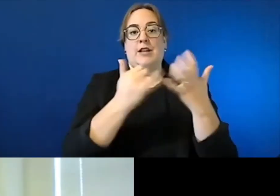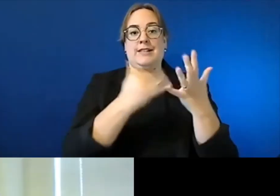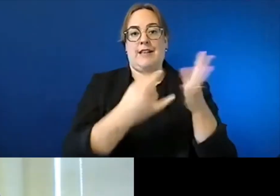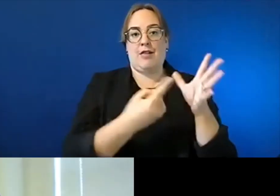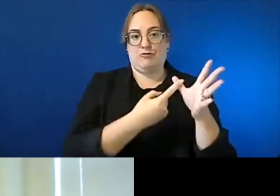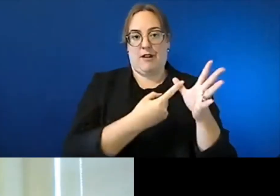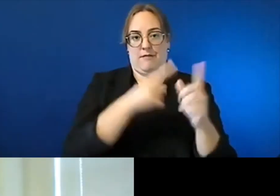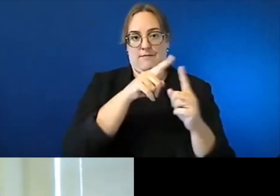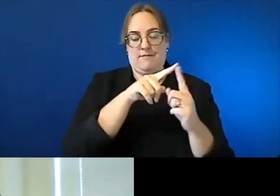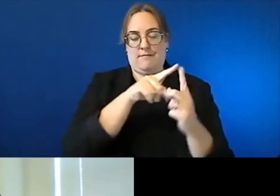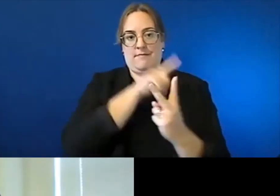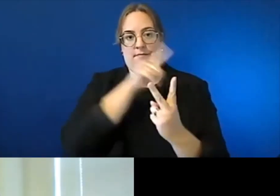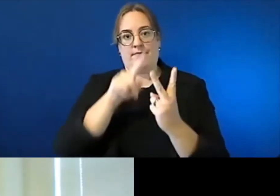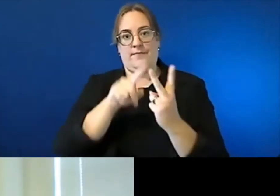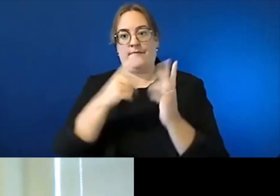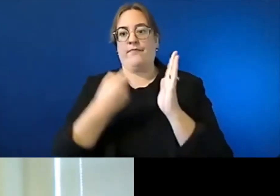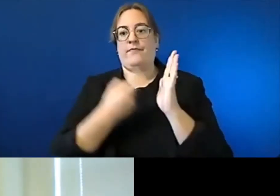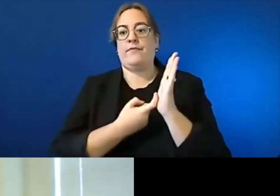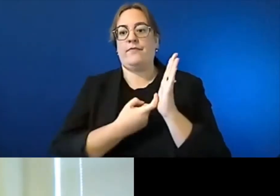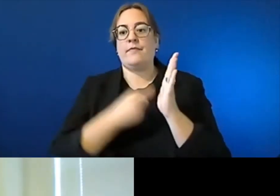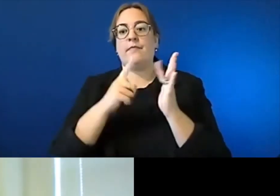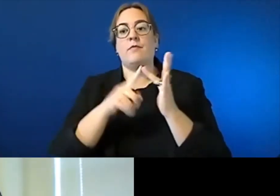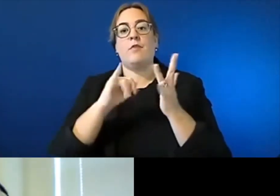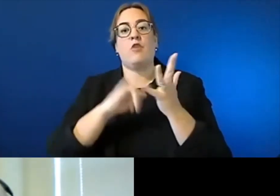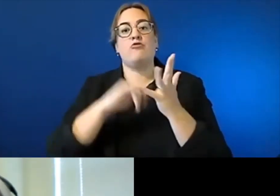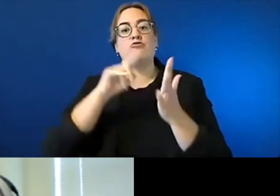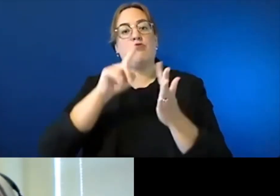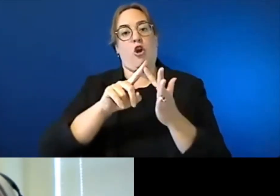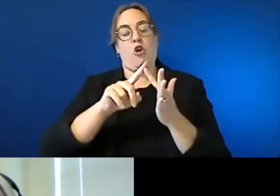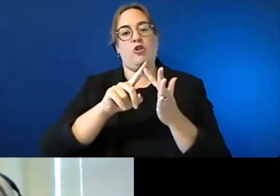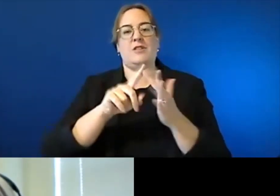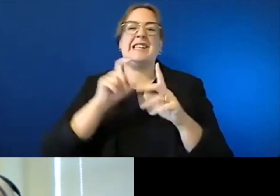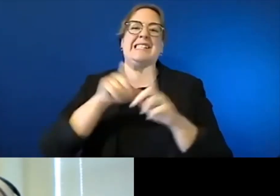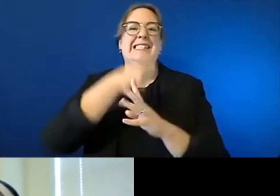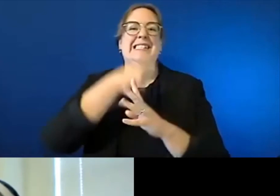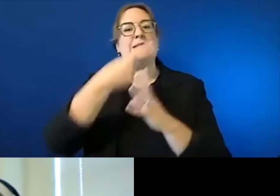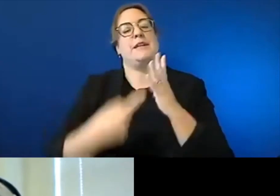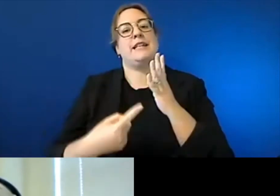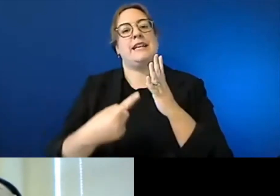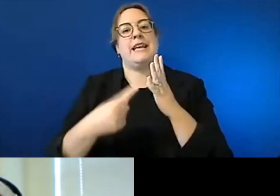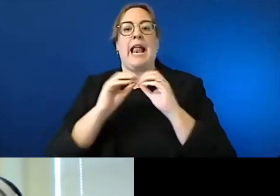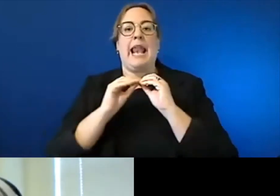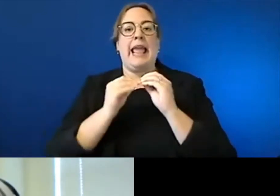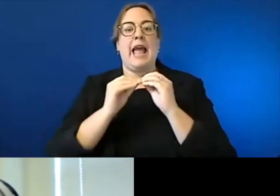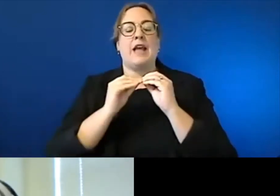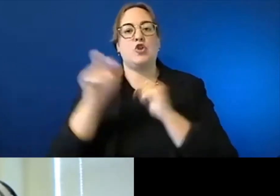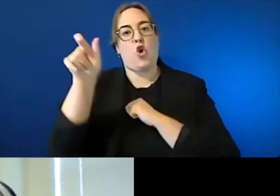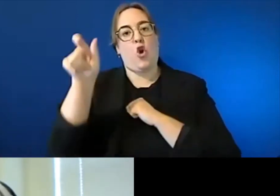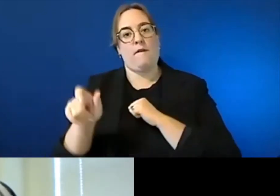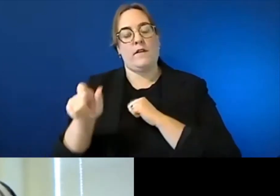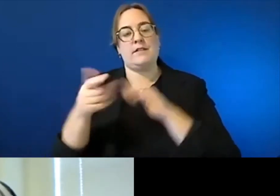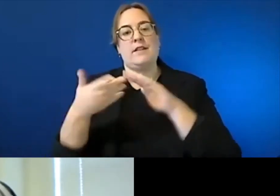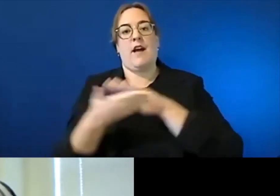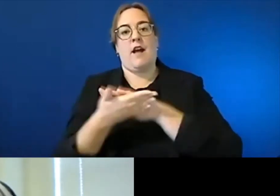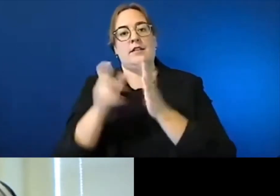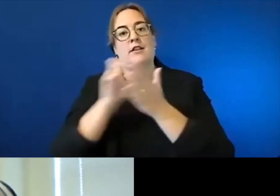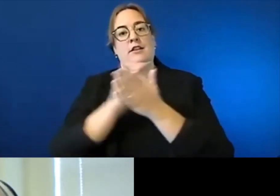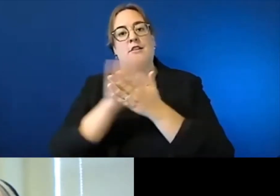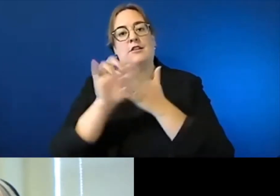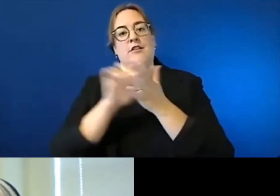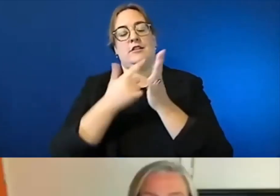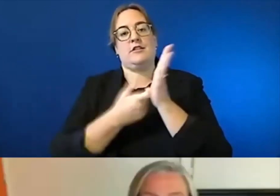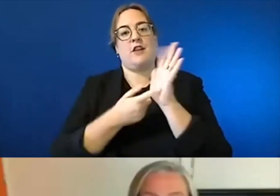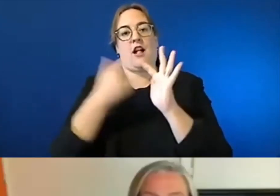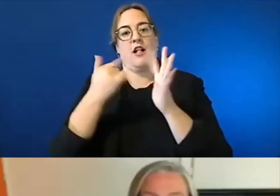also have Rose, and she is a DLO or Disability Liaison Officer at Charles Sturt Uni in New South